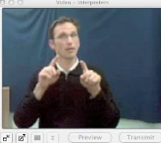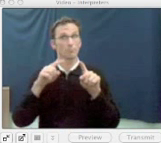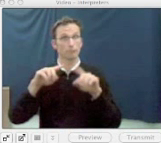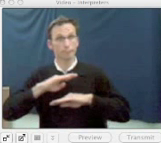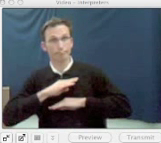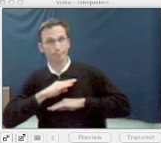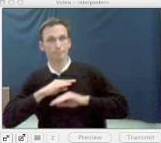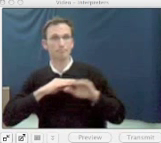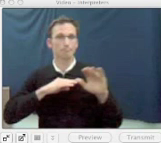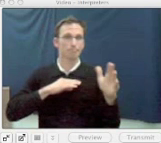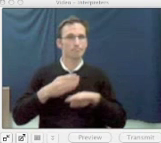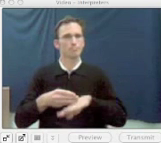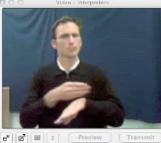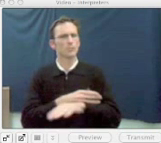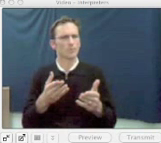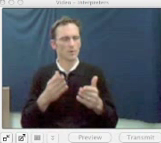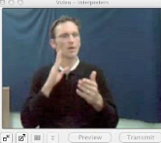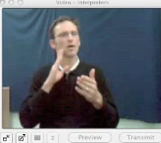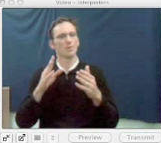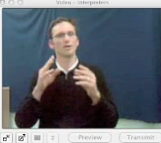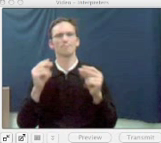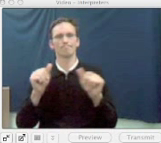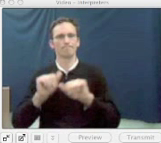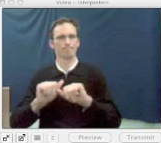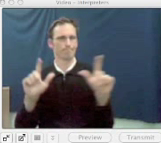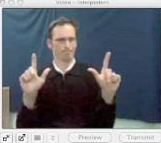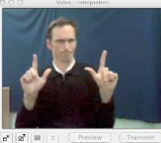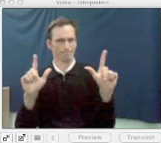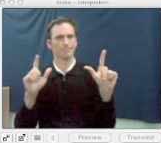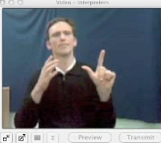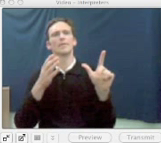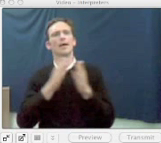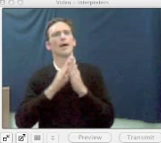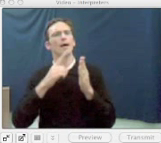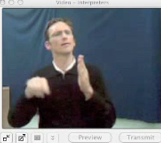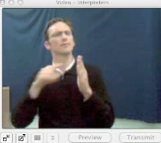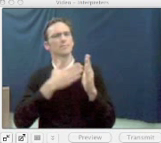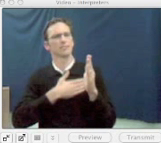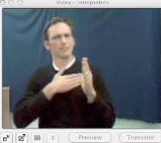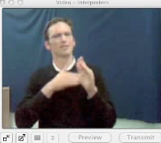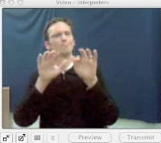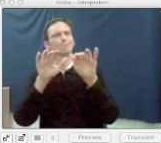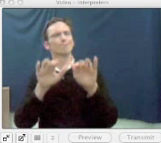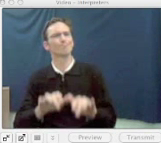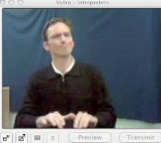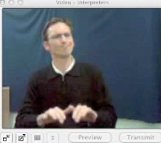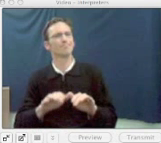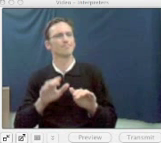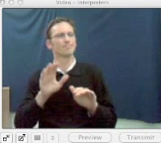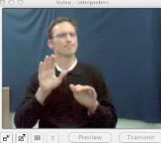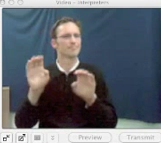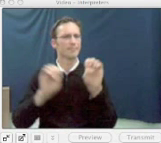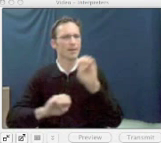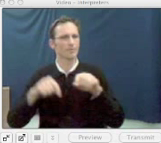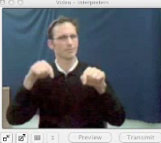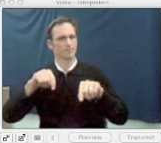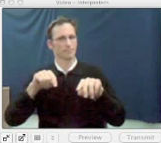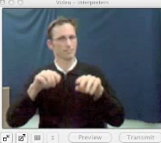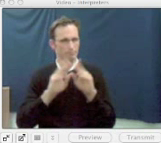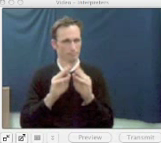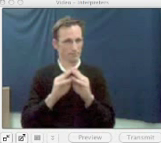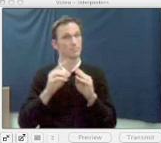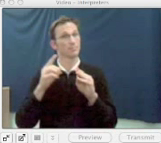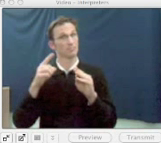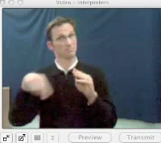up, and we ask that you guys please fill that out. That will help us to make sure that we're meeting your needs, as well as it's the place where